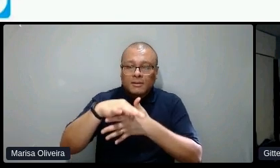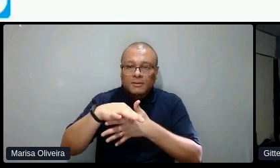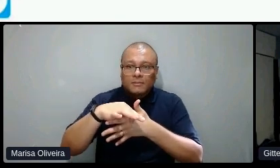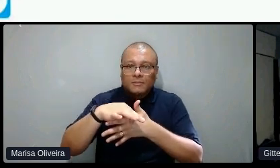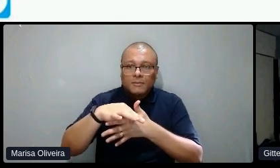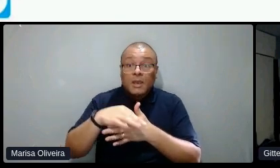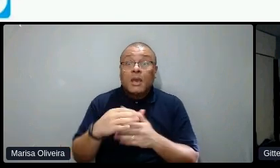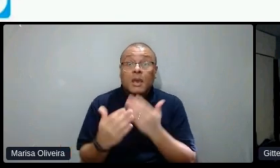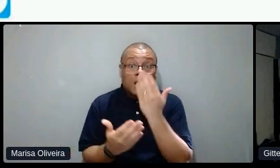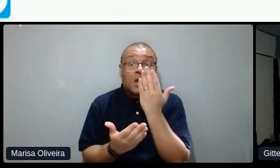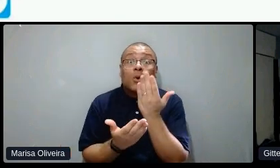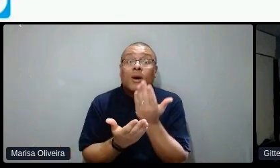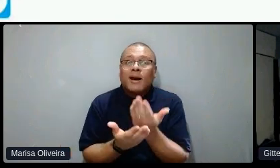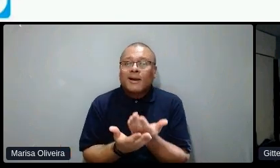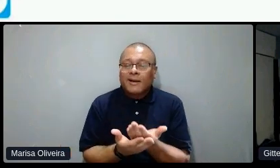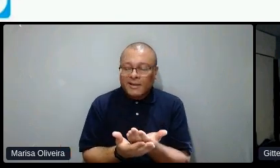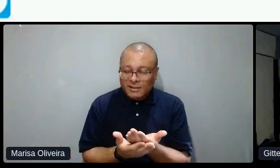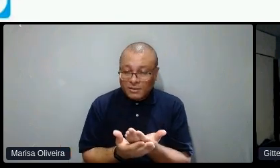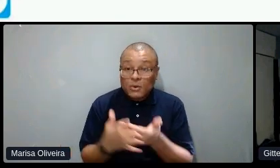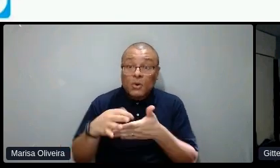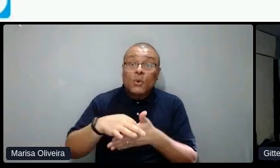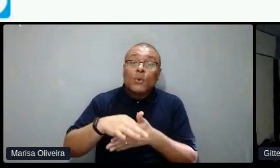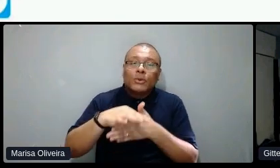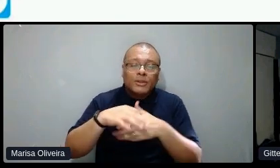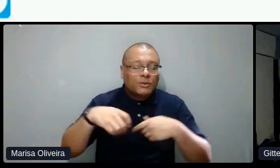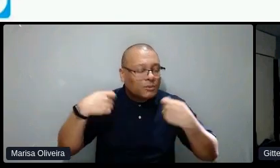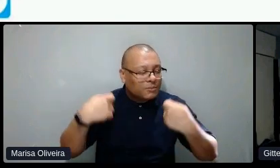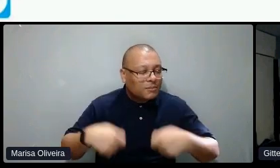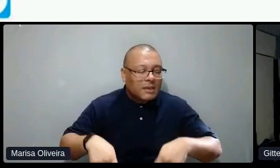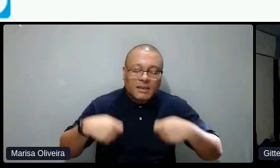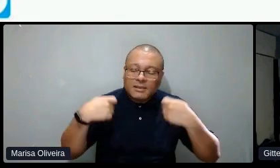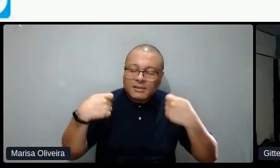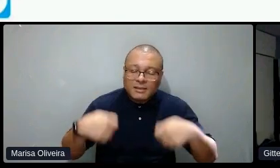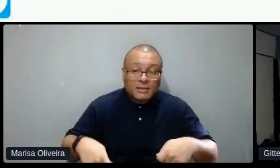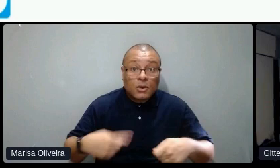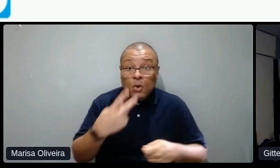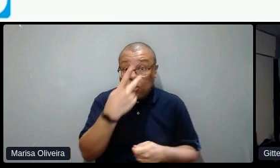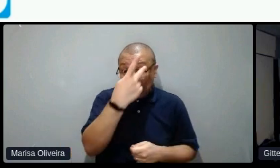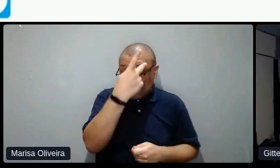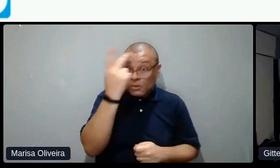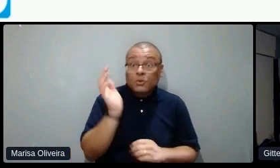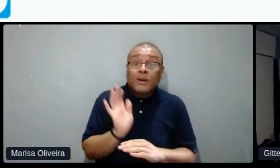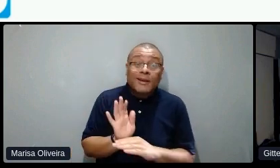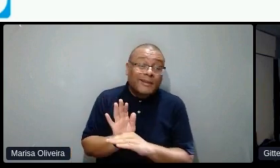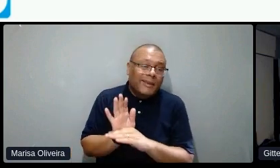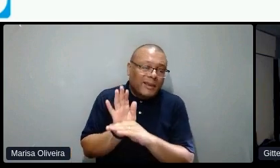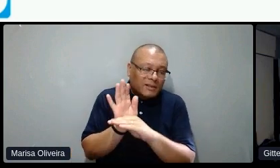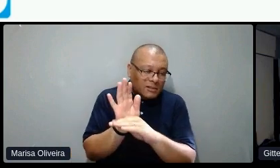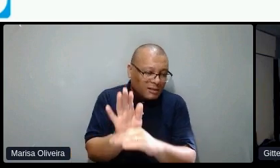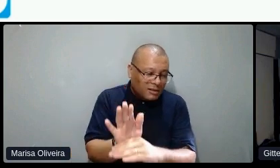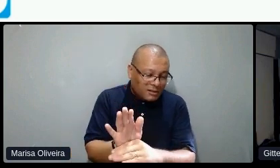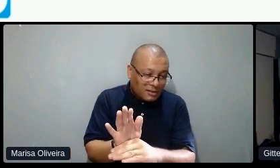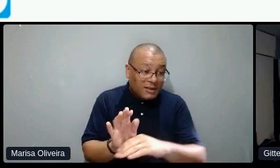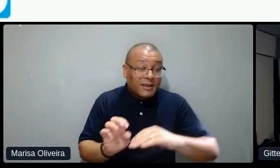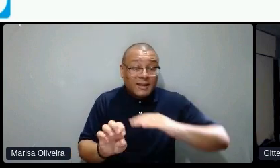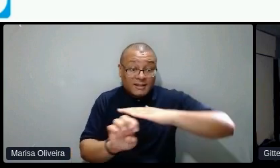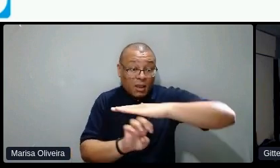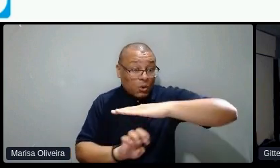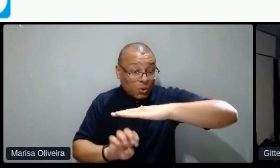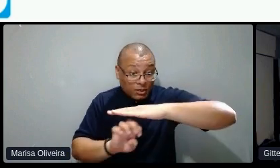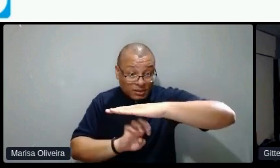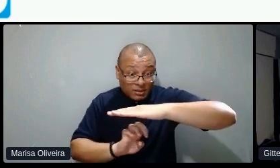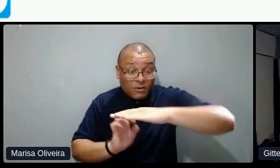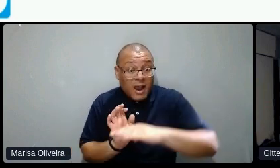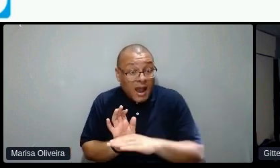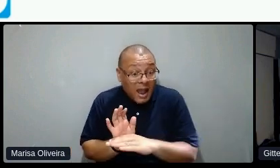I believe that the leadership we need to be able to live in these organizations that